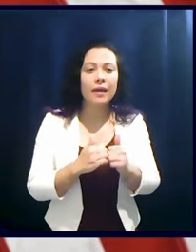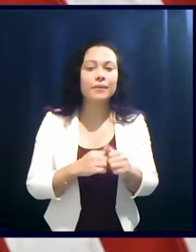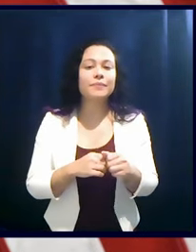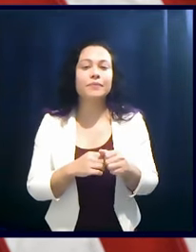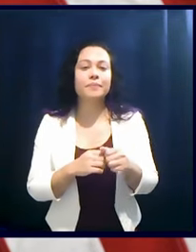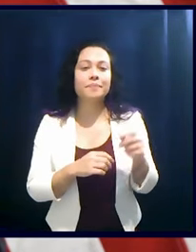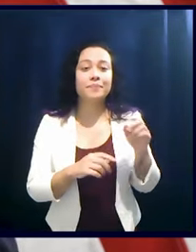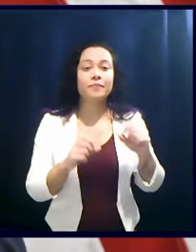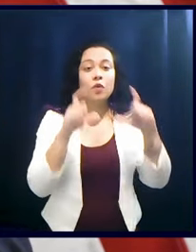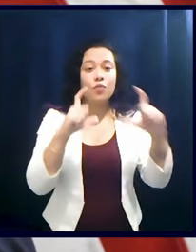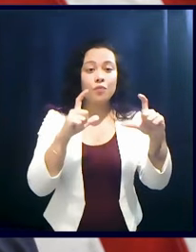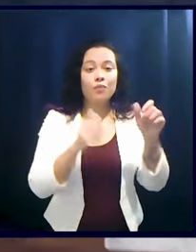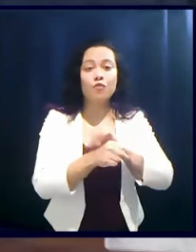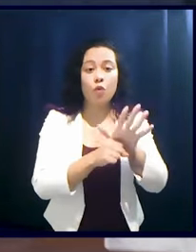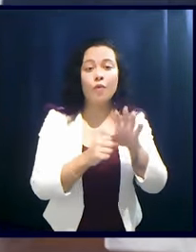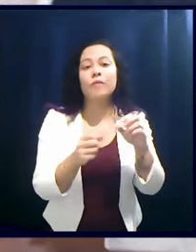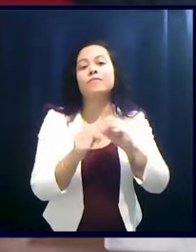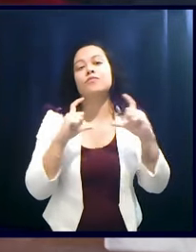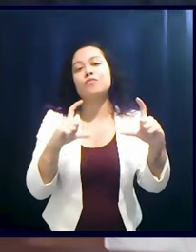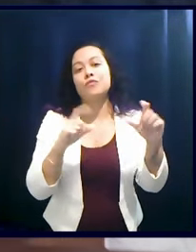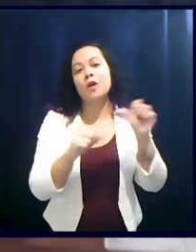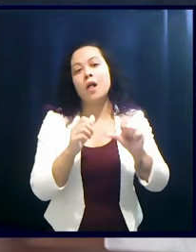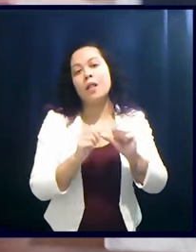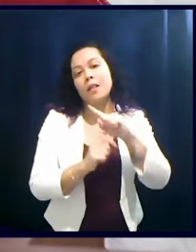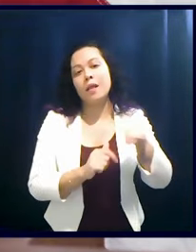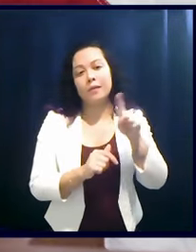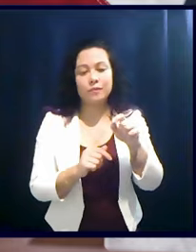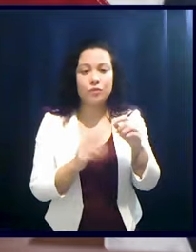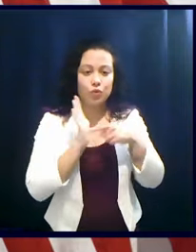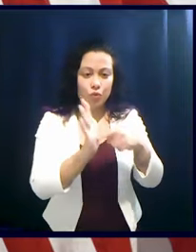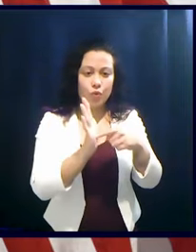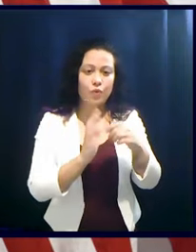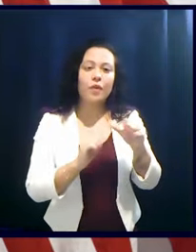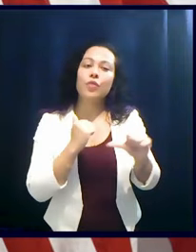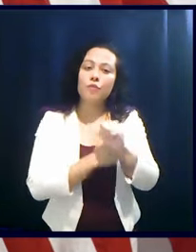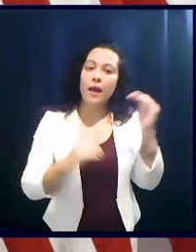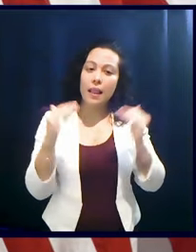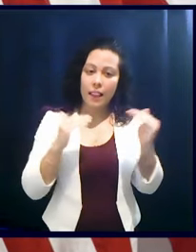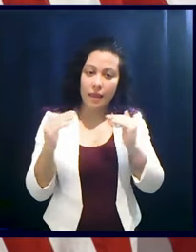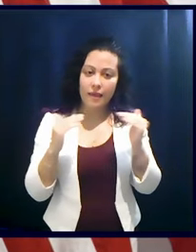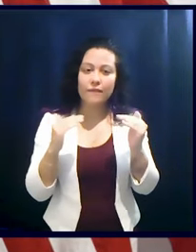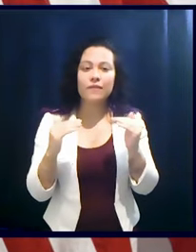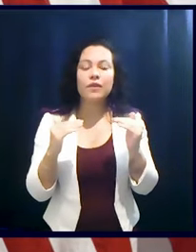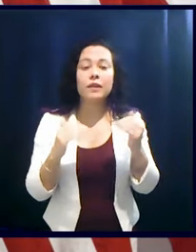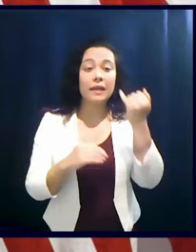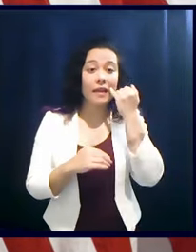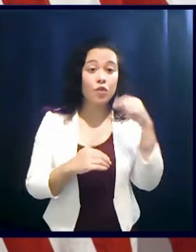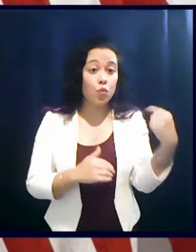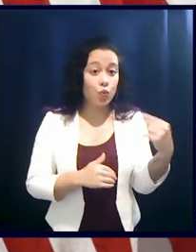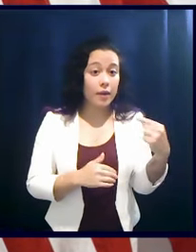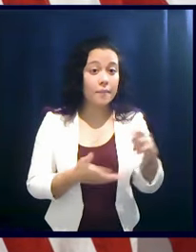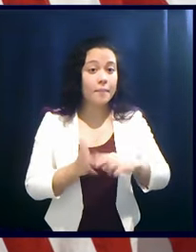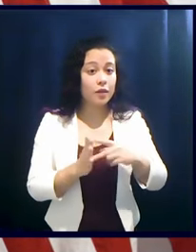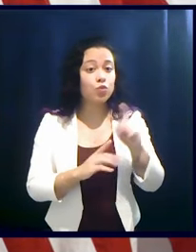consult the Corona Threat Clock. The Corona Threat Clock shows you the current threat level at any given time. If it's green,